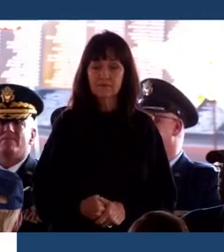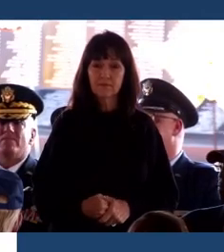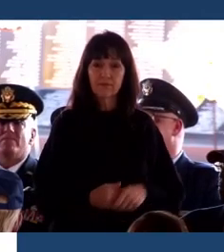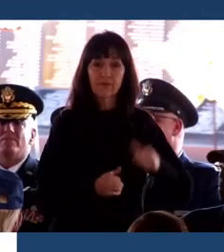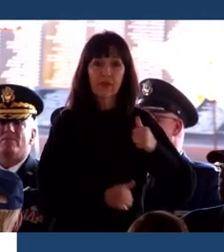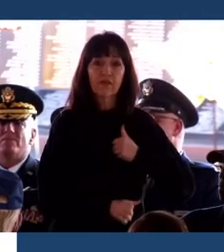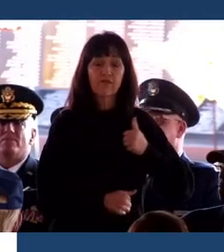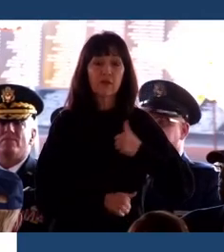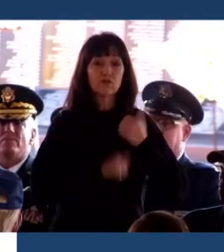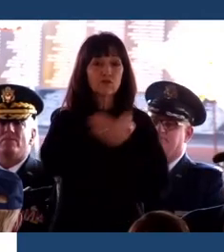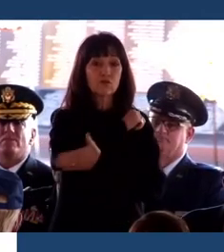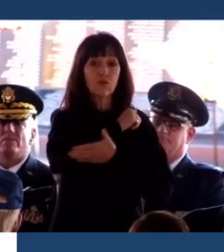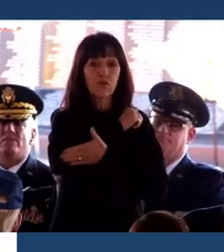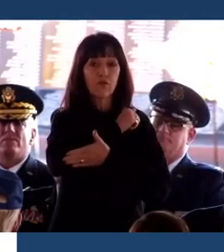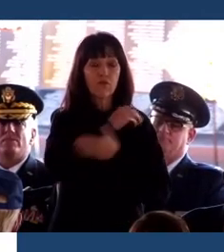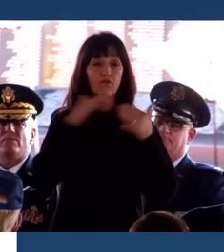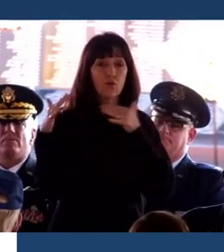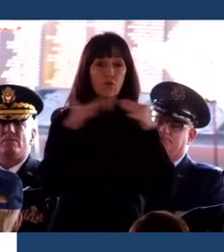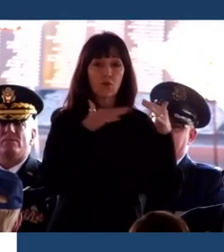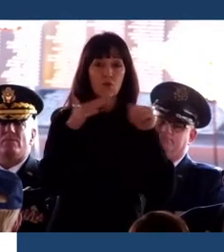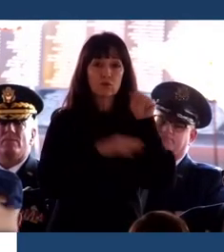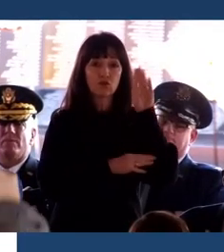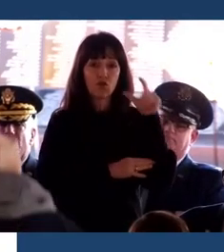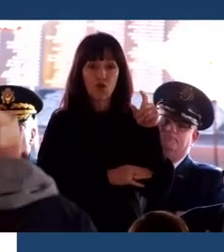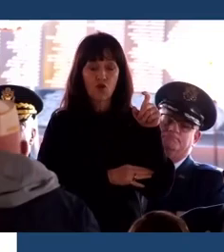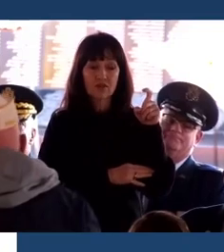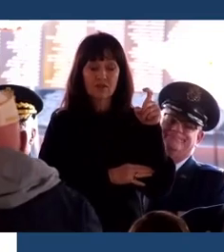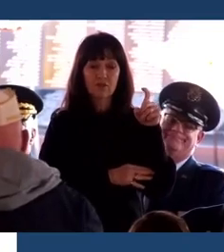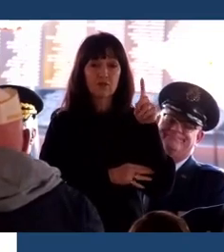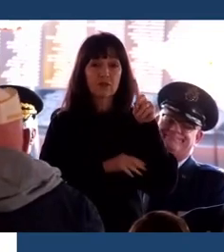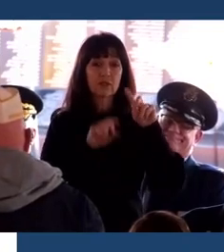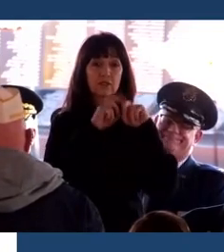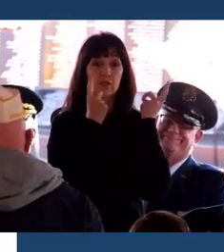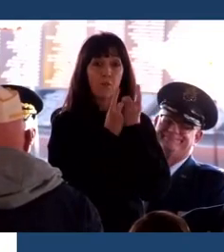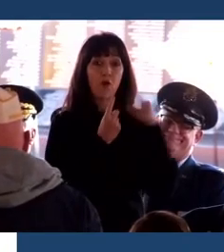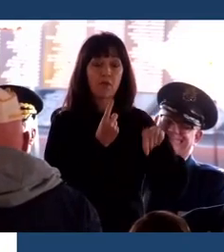Veterans of Foreign Wars and Auxiliary, Department of Delaware,